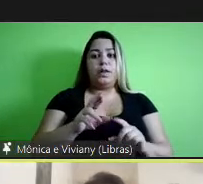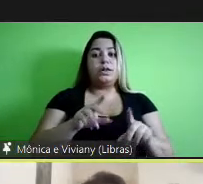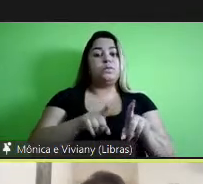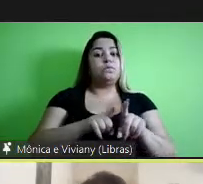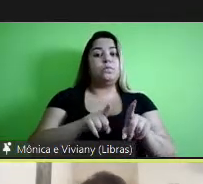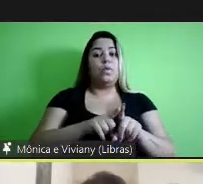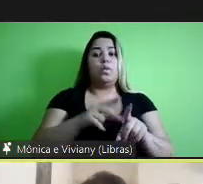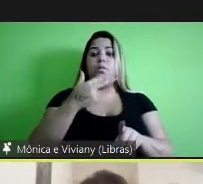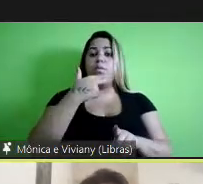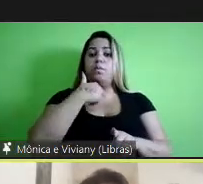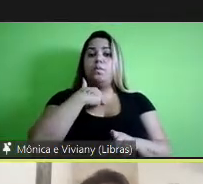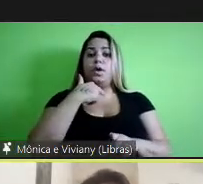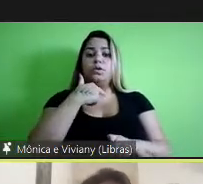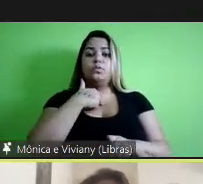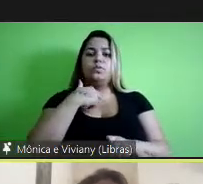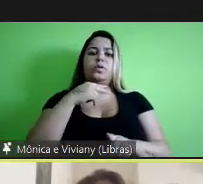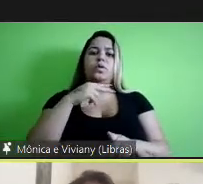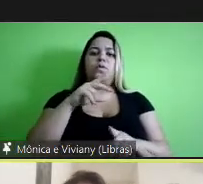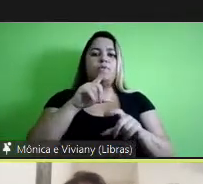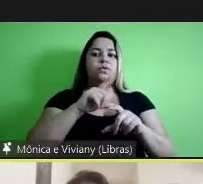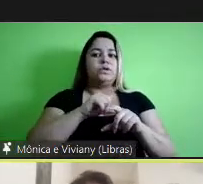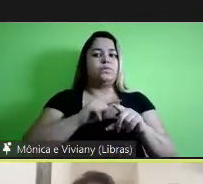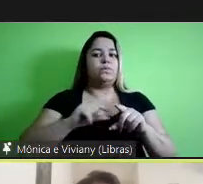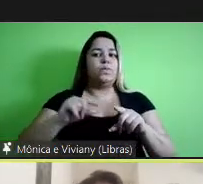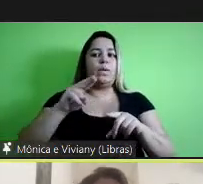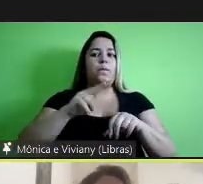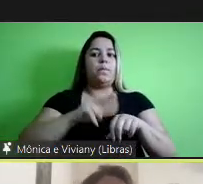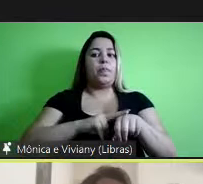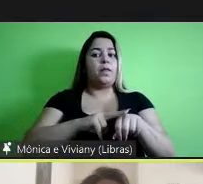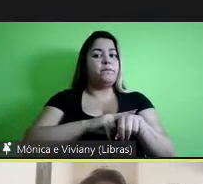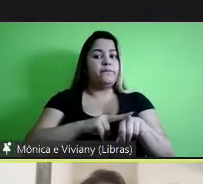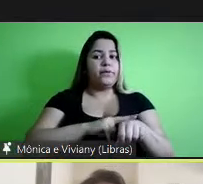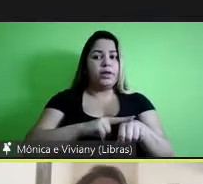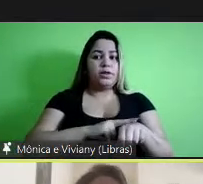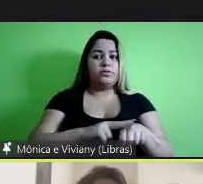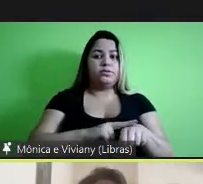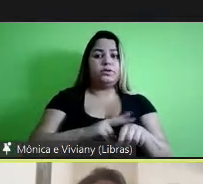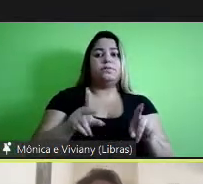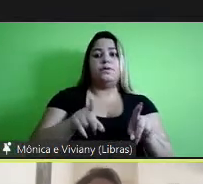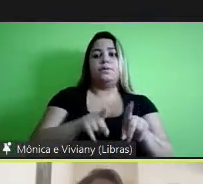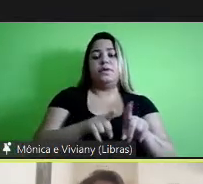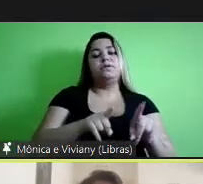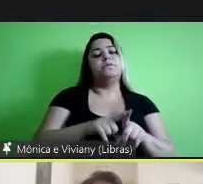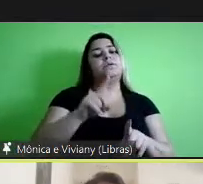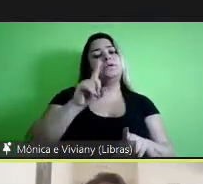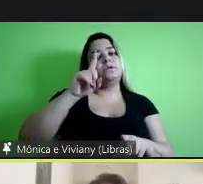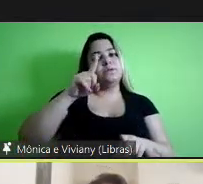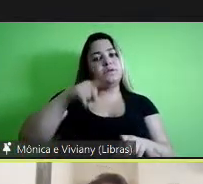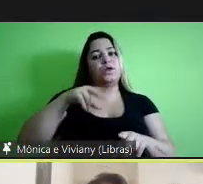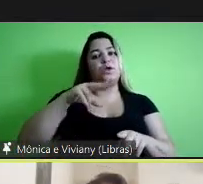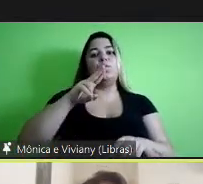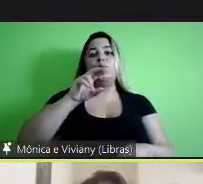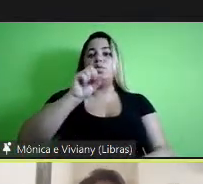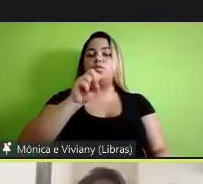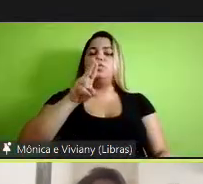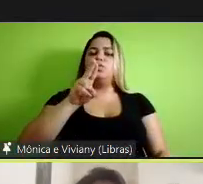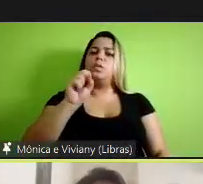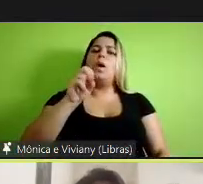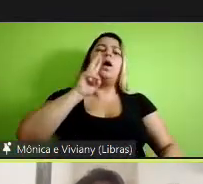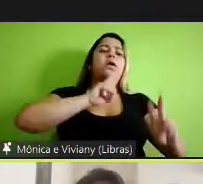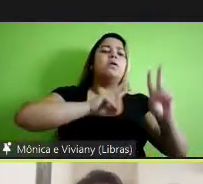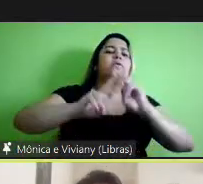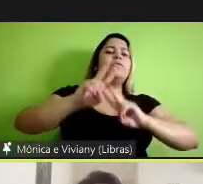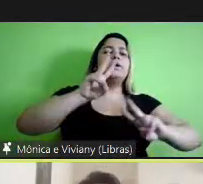will not impact so strongly. Why can't we think of a SUS here in Brazil that is greener, that